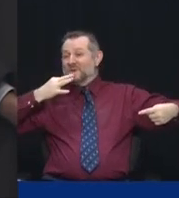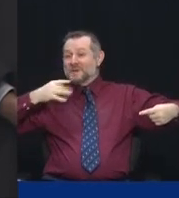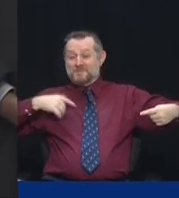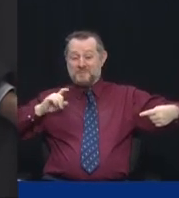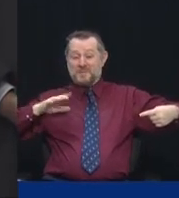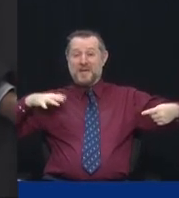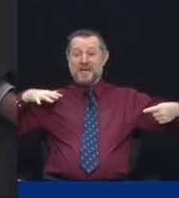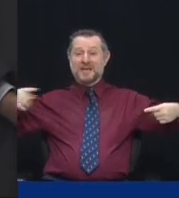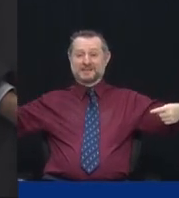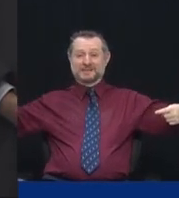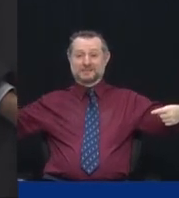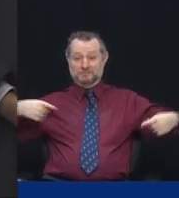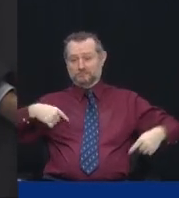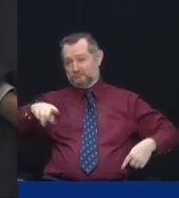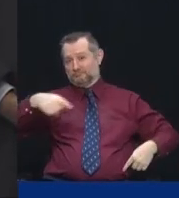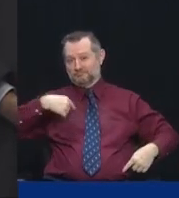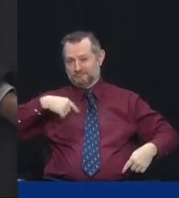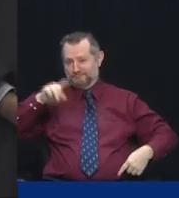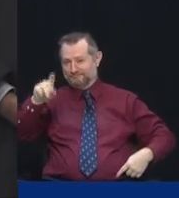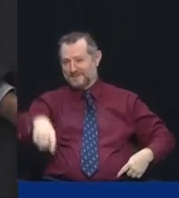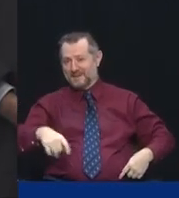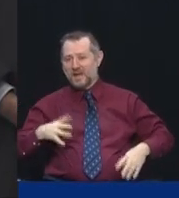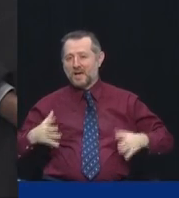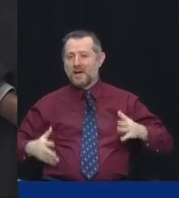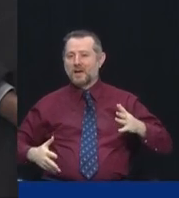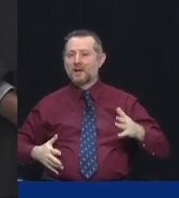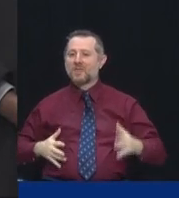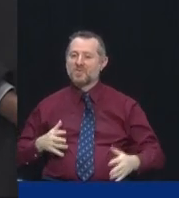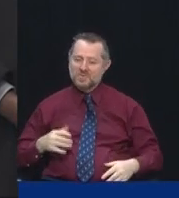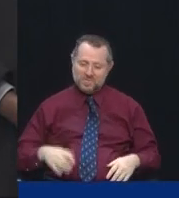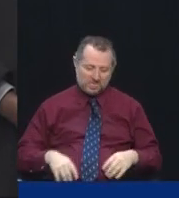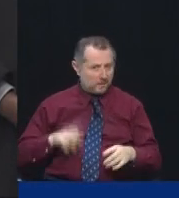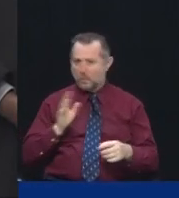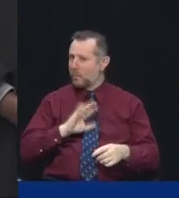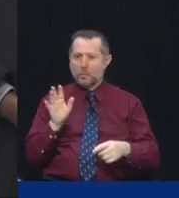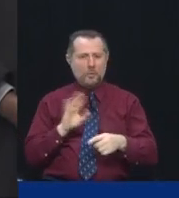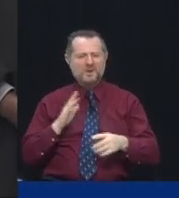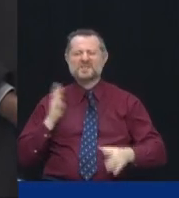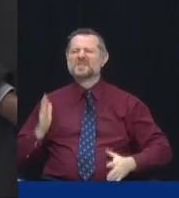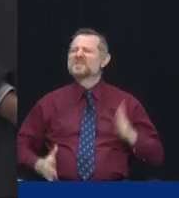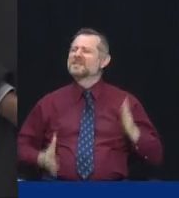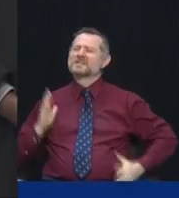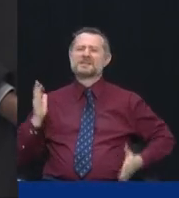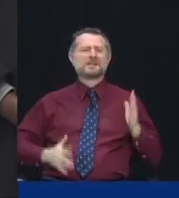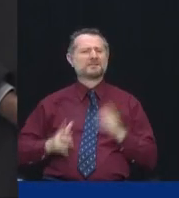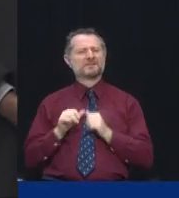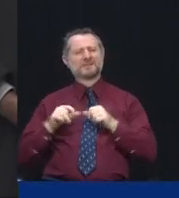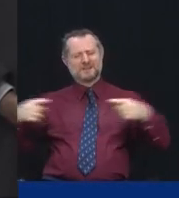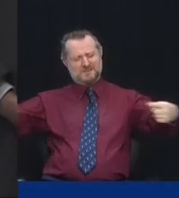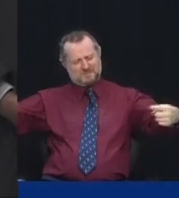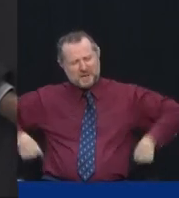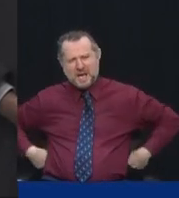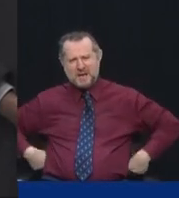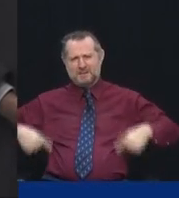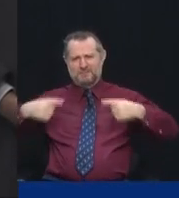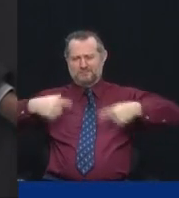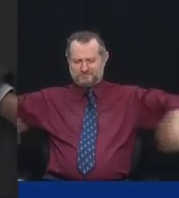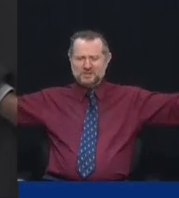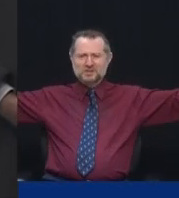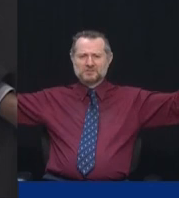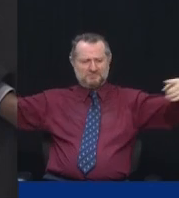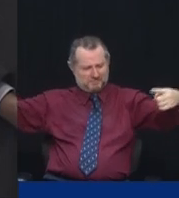slow down. Run through the tape. Let's bring it home. Get those vaccinations done.